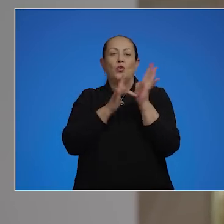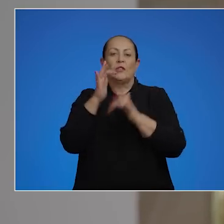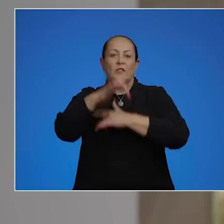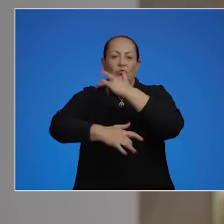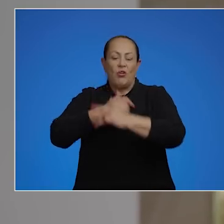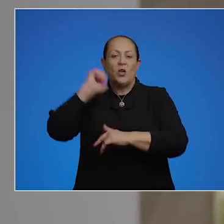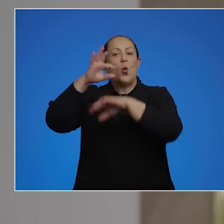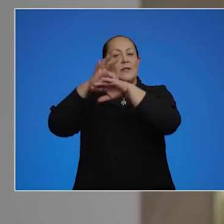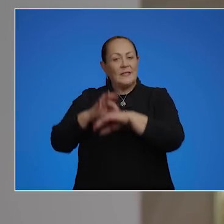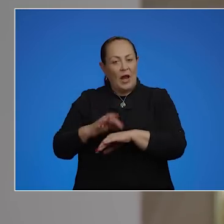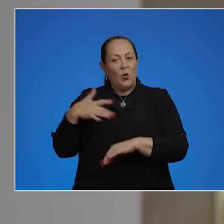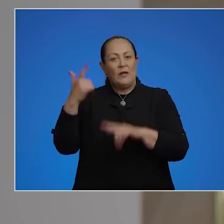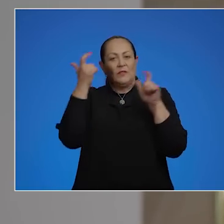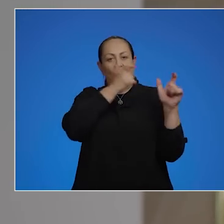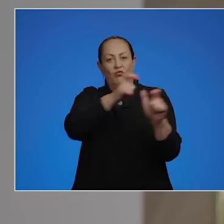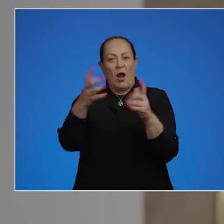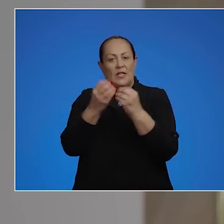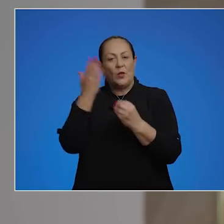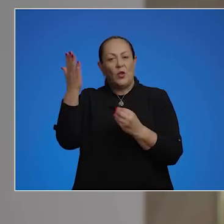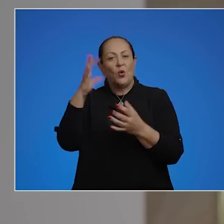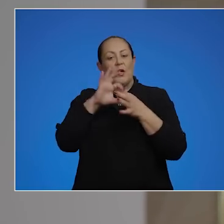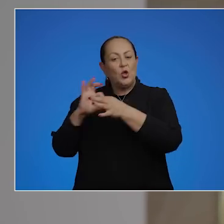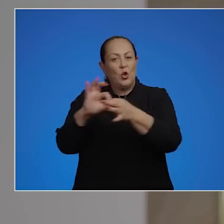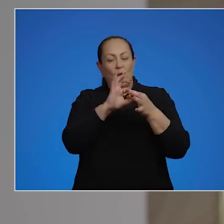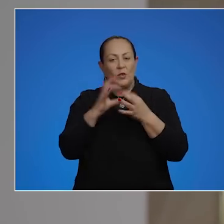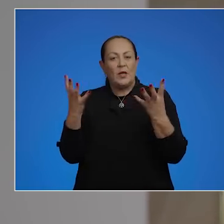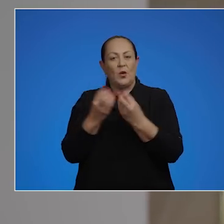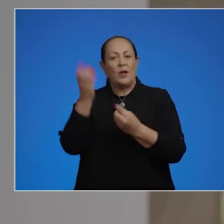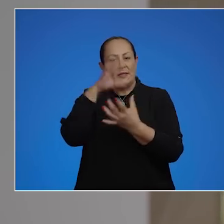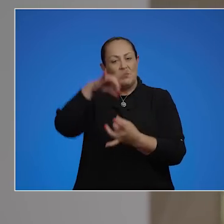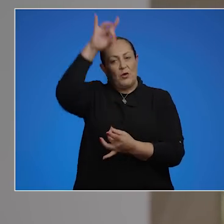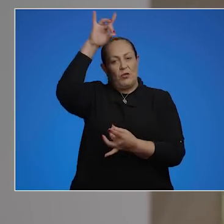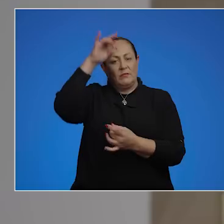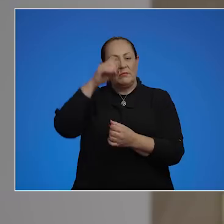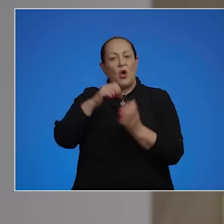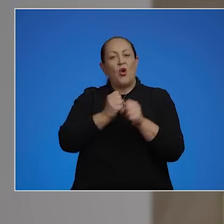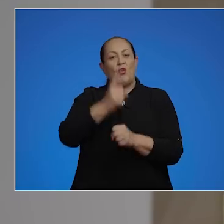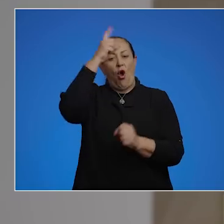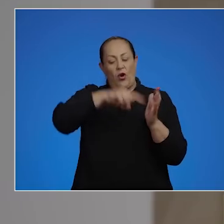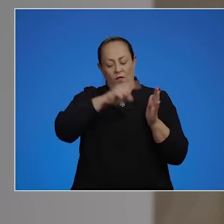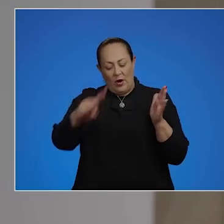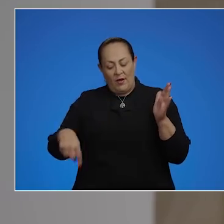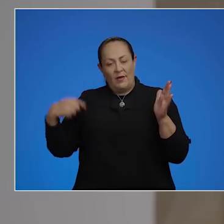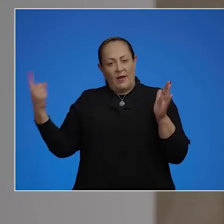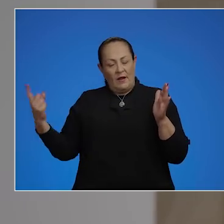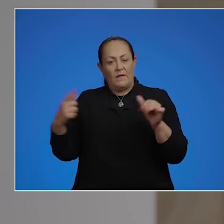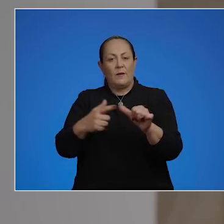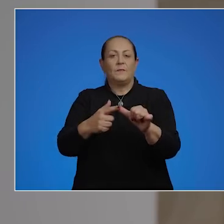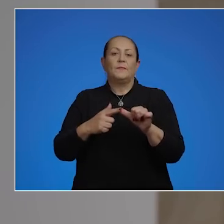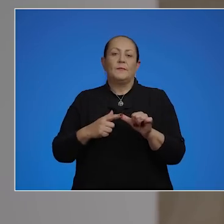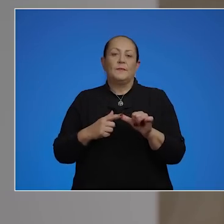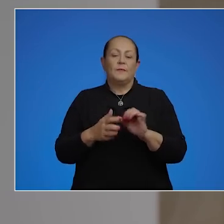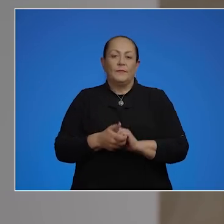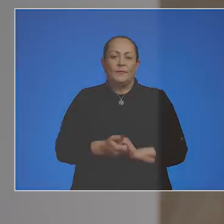your Son, who lives and reigns with you in the unity of the Holy Spirit, God, forever and ever.